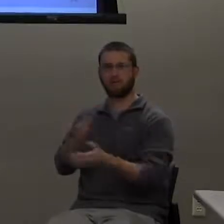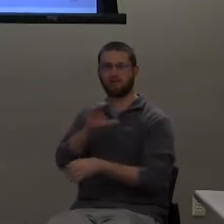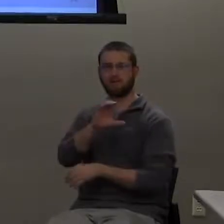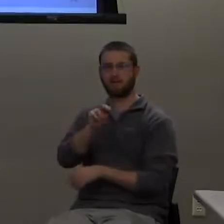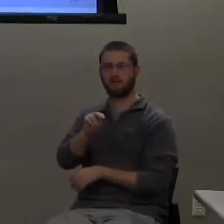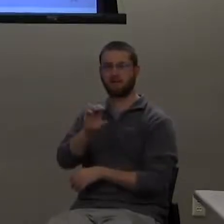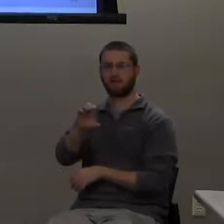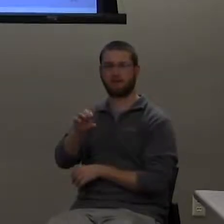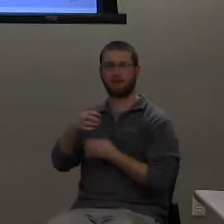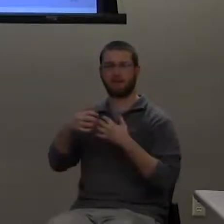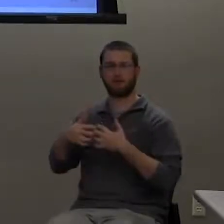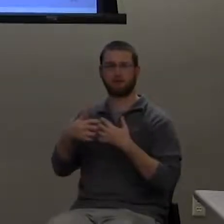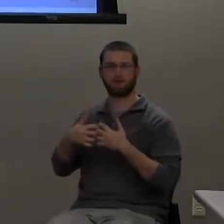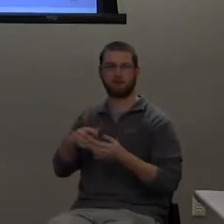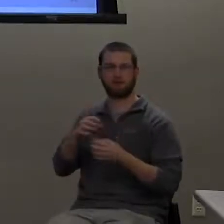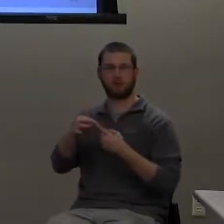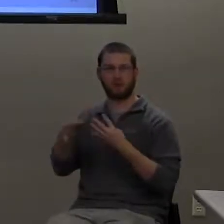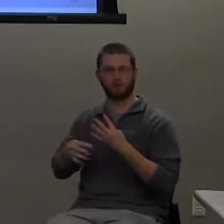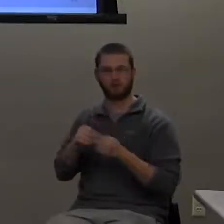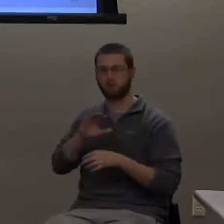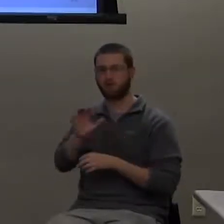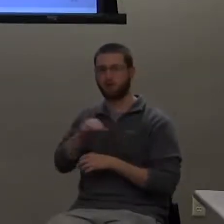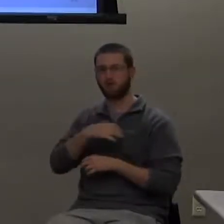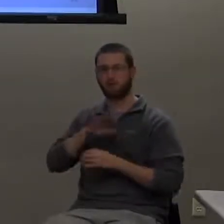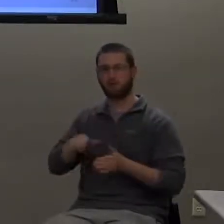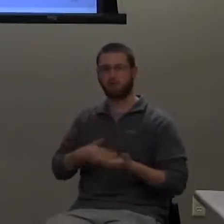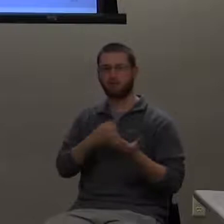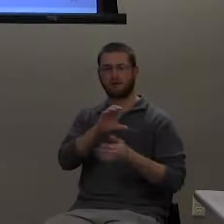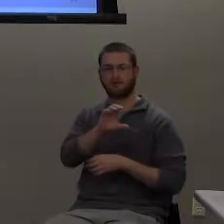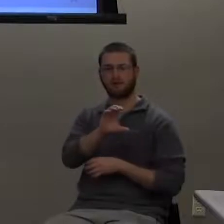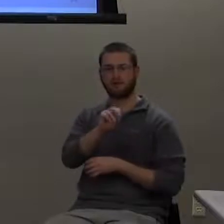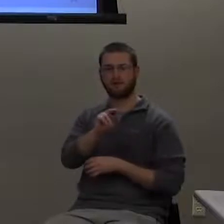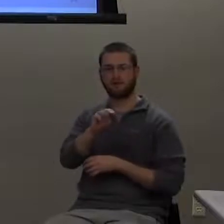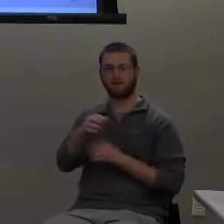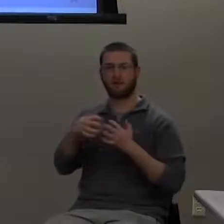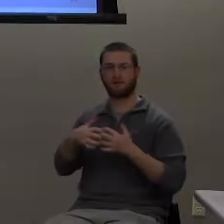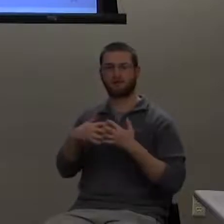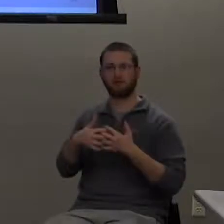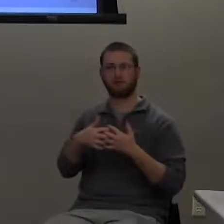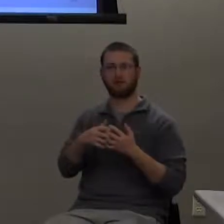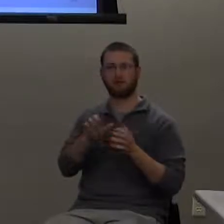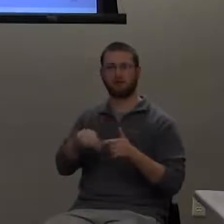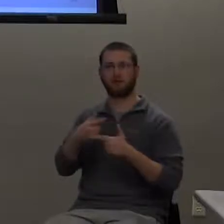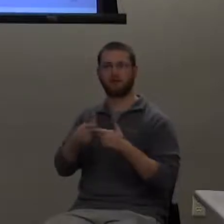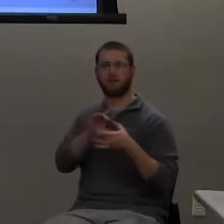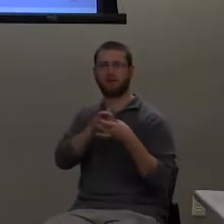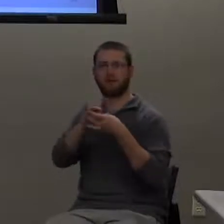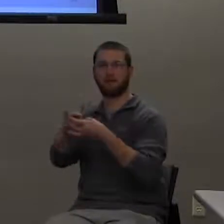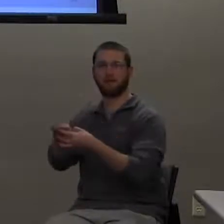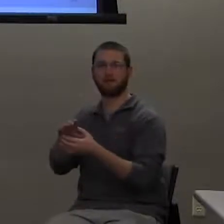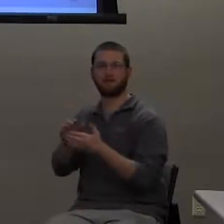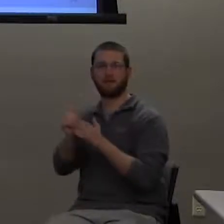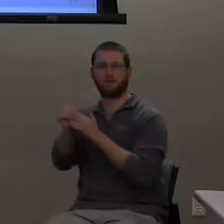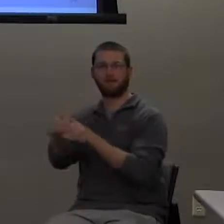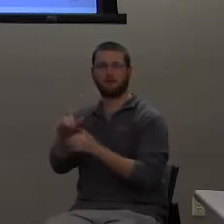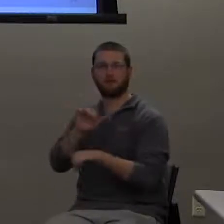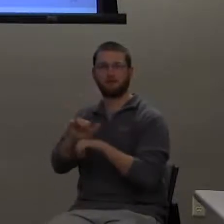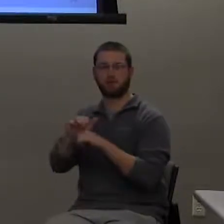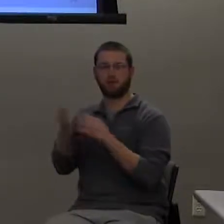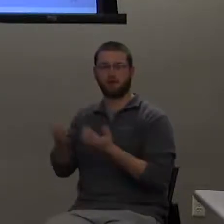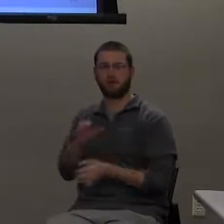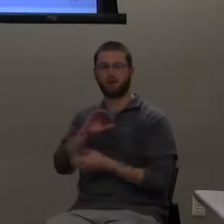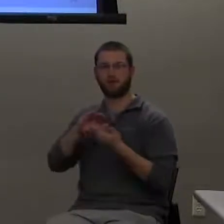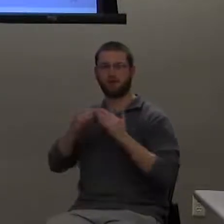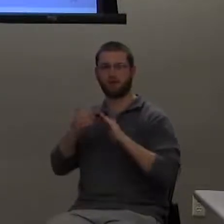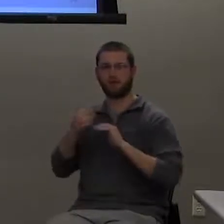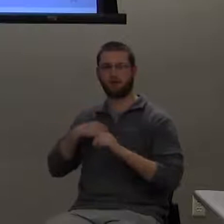an option. It's how do we provide the CNC machining that leads then to a job here in the community, and we have enough of it that we